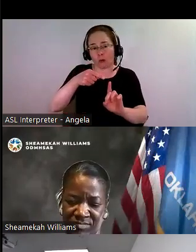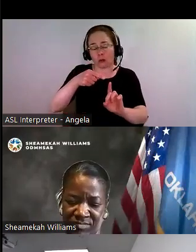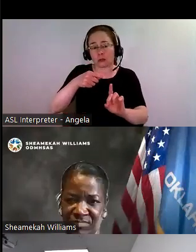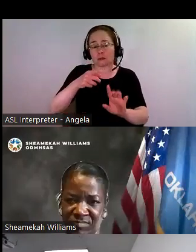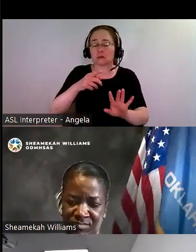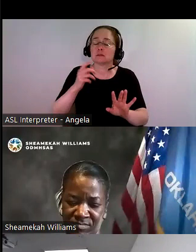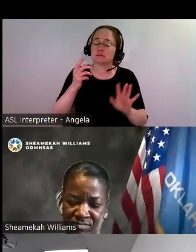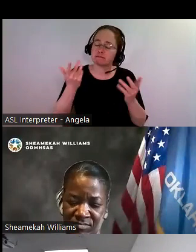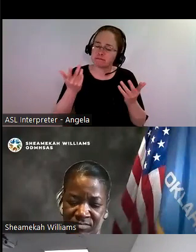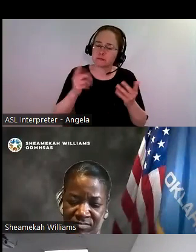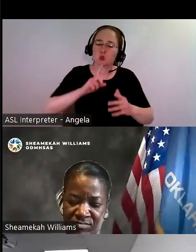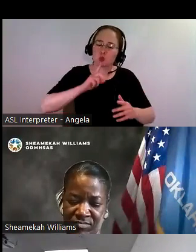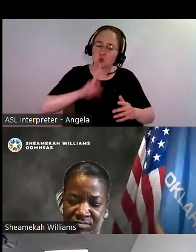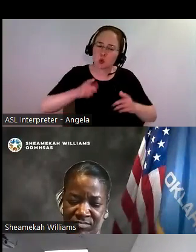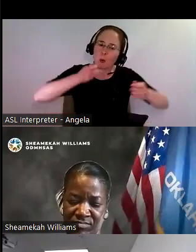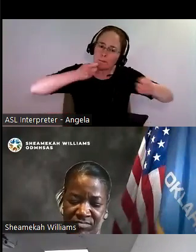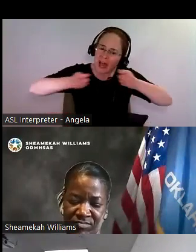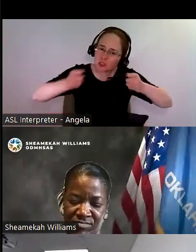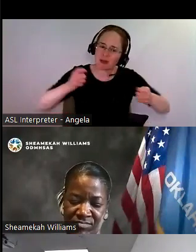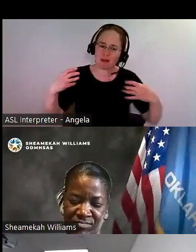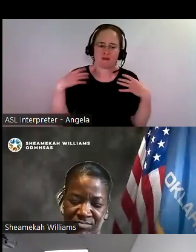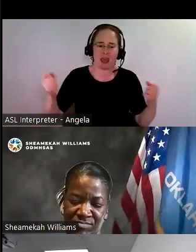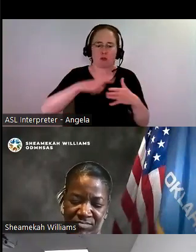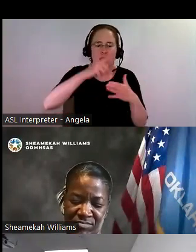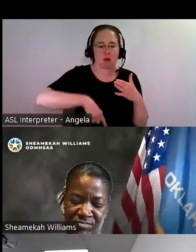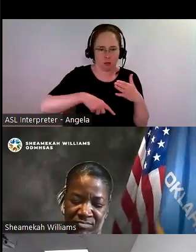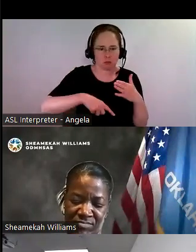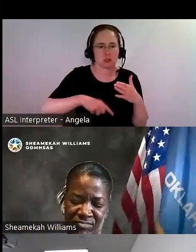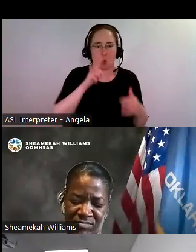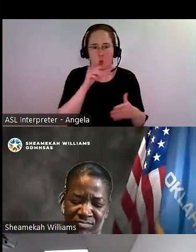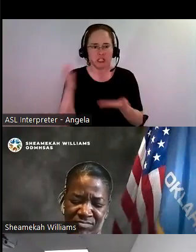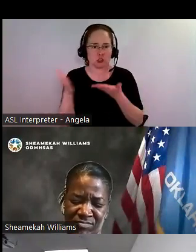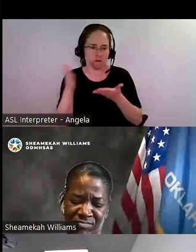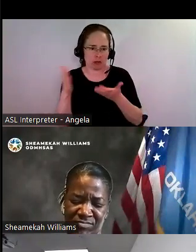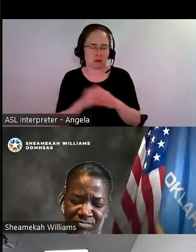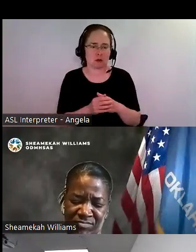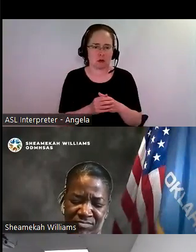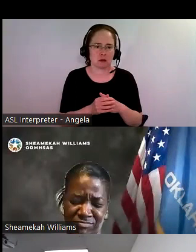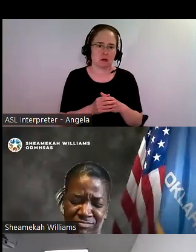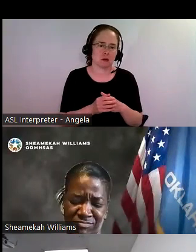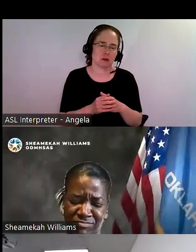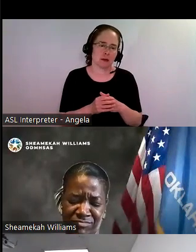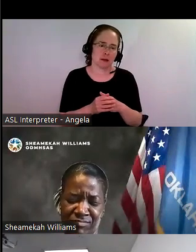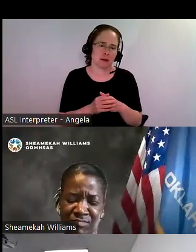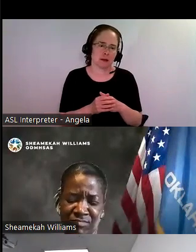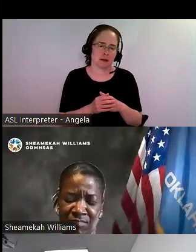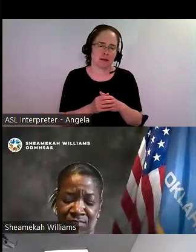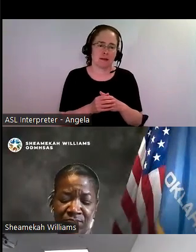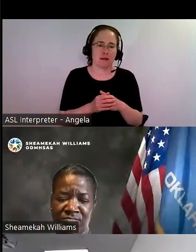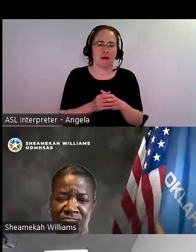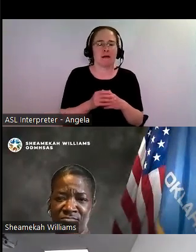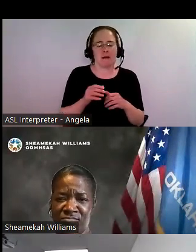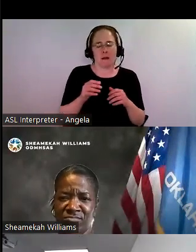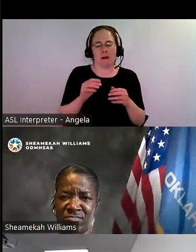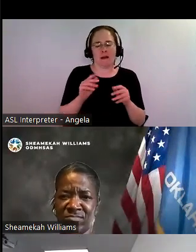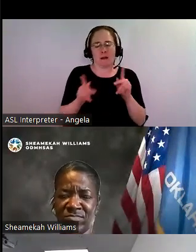true management of the health outcomes of the people we serve. So this like bite-sized population level health